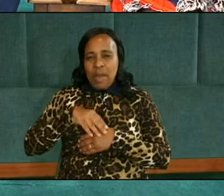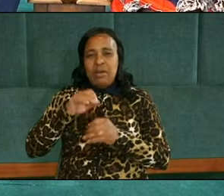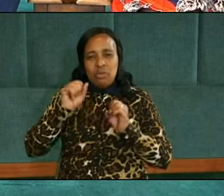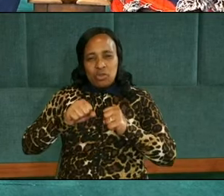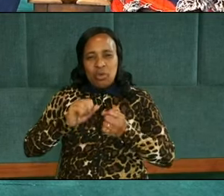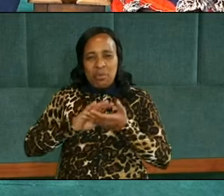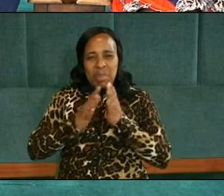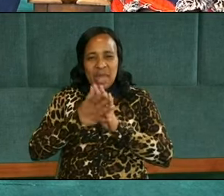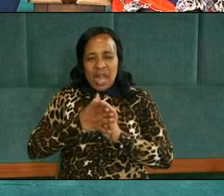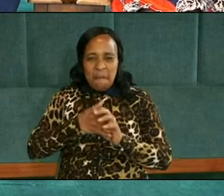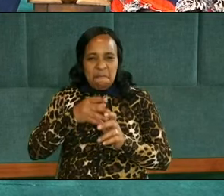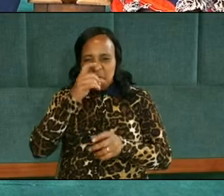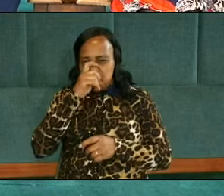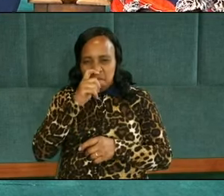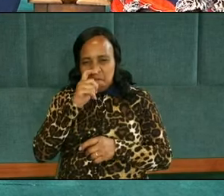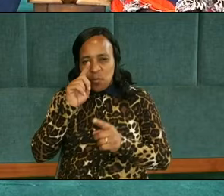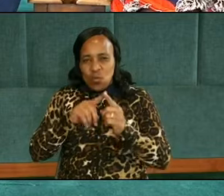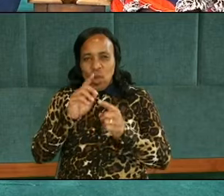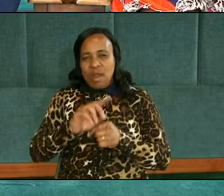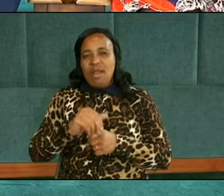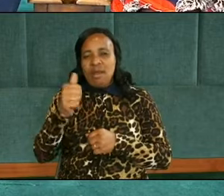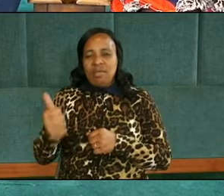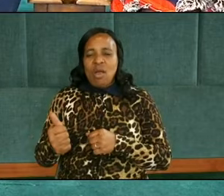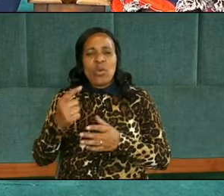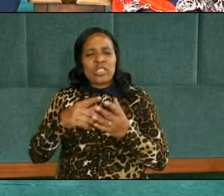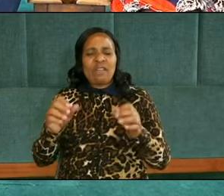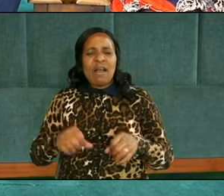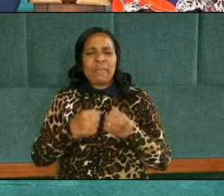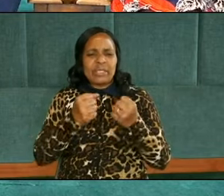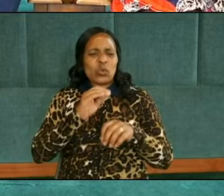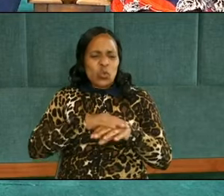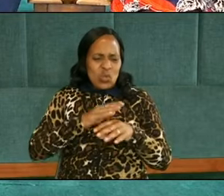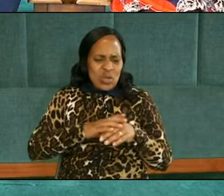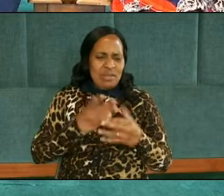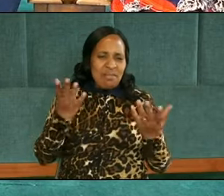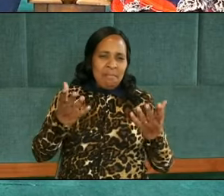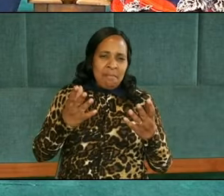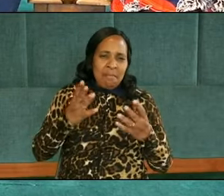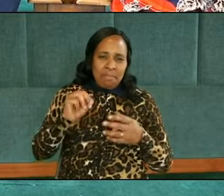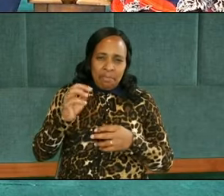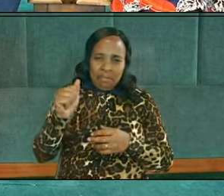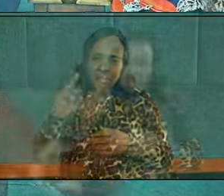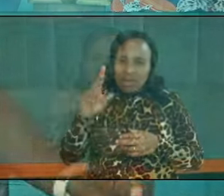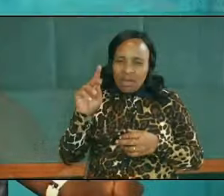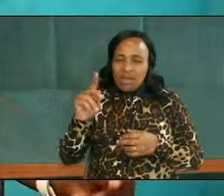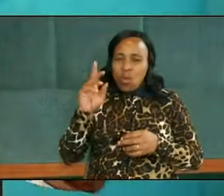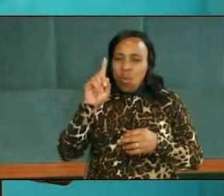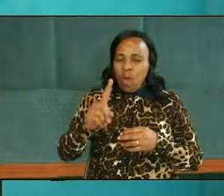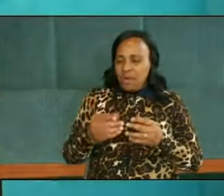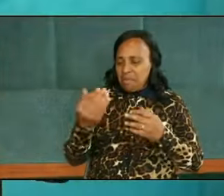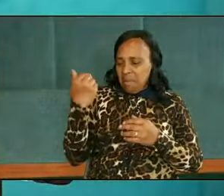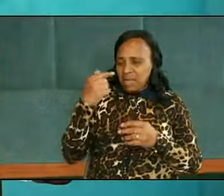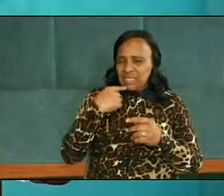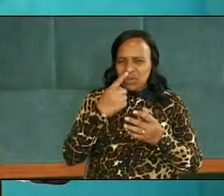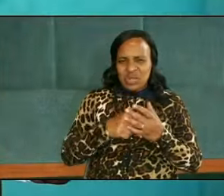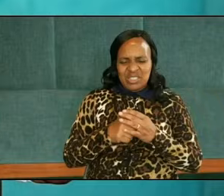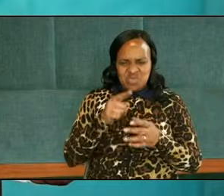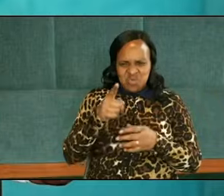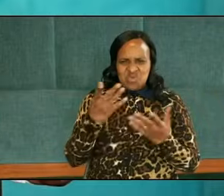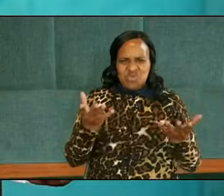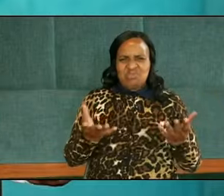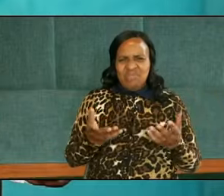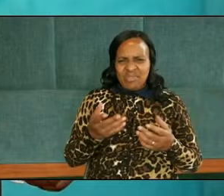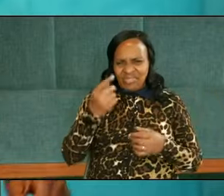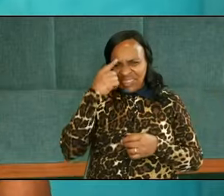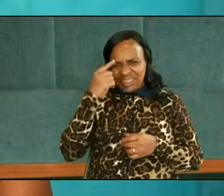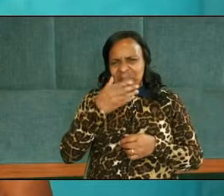each other, even in school, like whatever happens to you, you get a good grade, there's always that girl at the back of the class who's just like, ay, funny, she